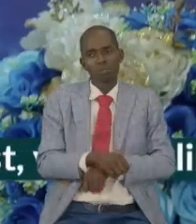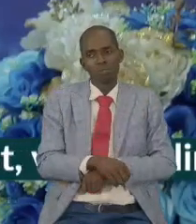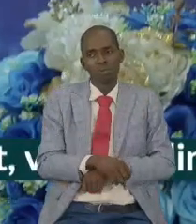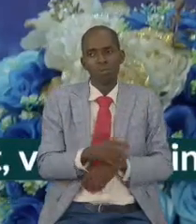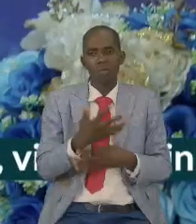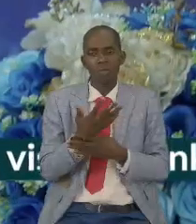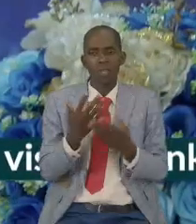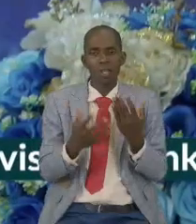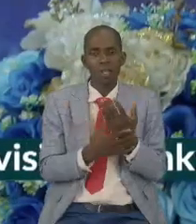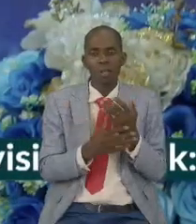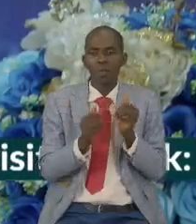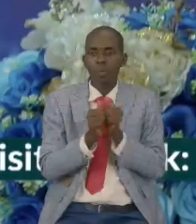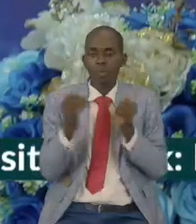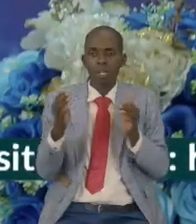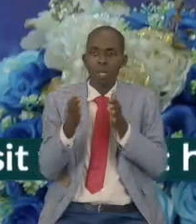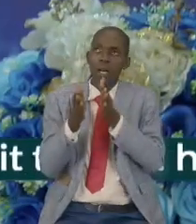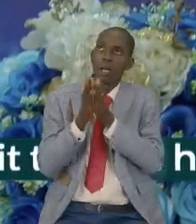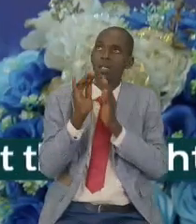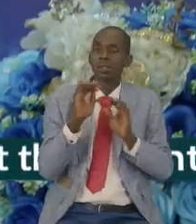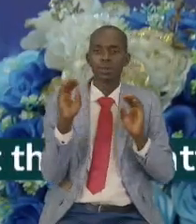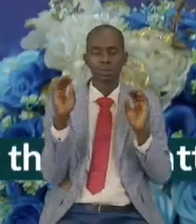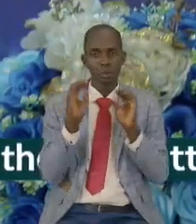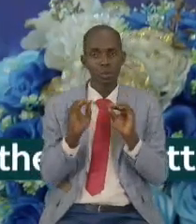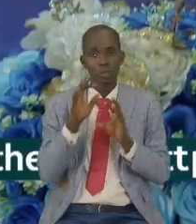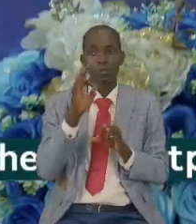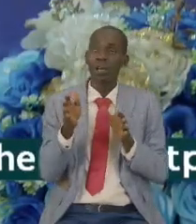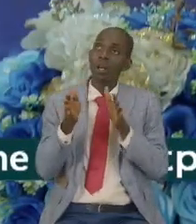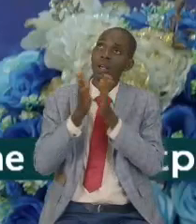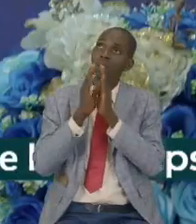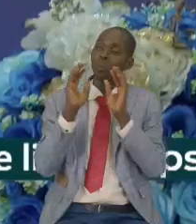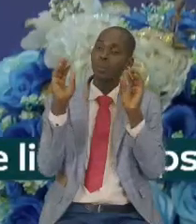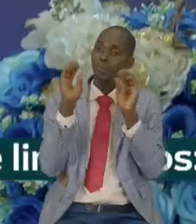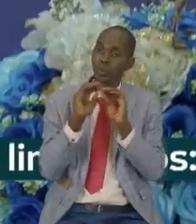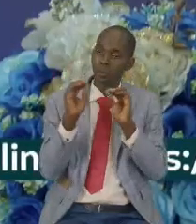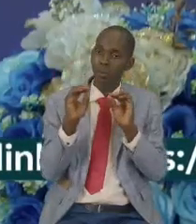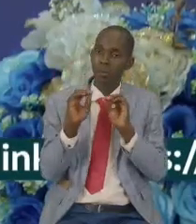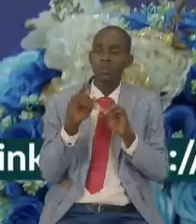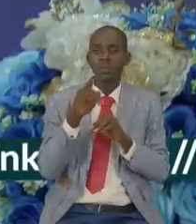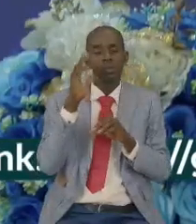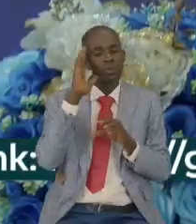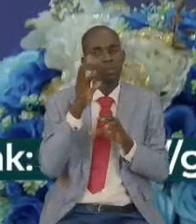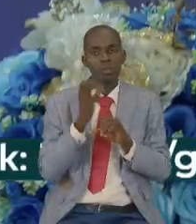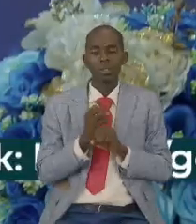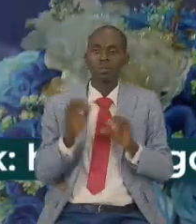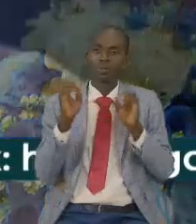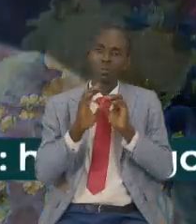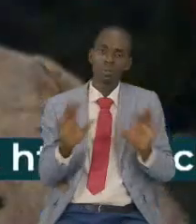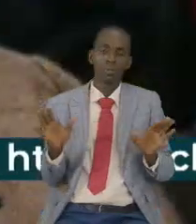go and never to come here again for crusade. So let's be patient with them, be